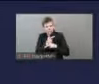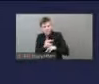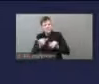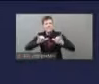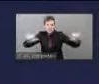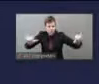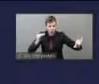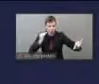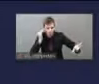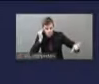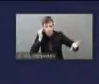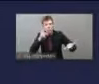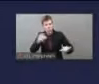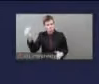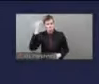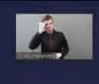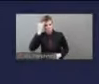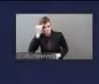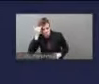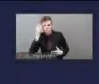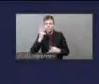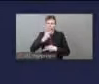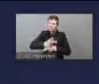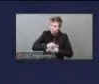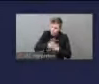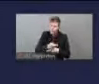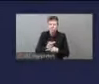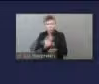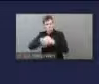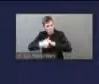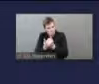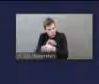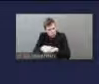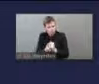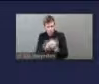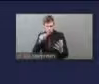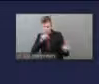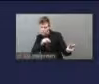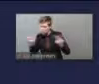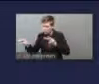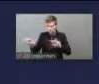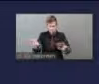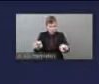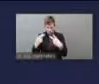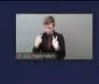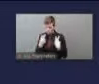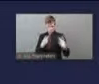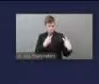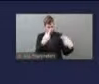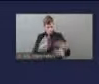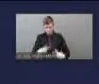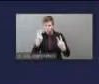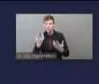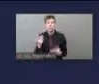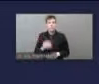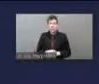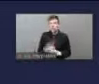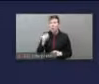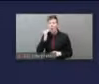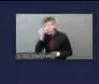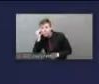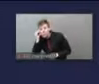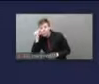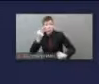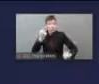hand sanitizer and sanitizing our cars and our homes, that we're engaged in that